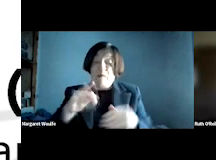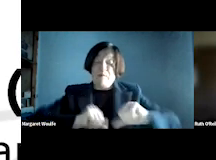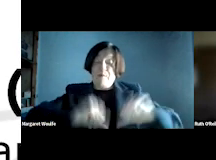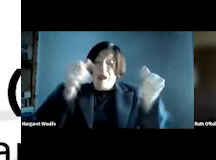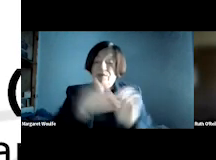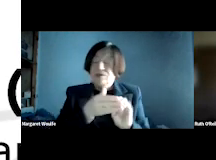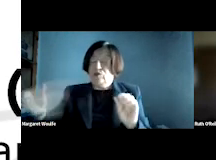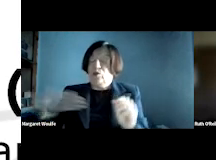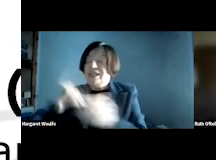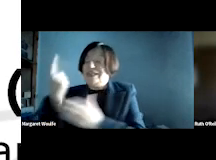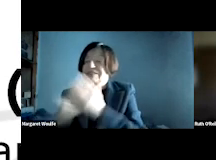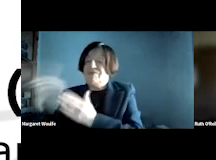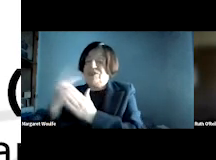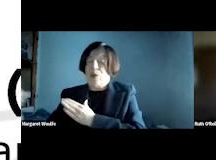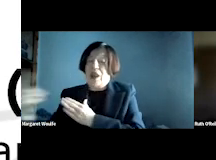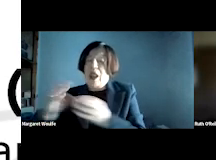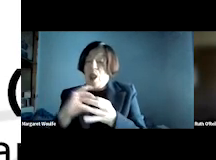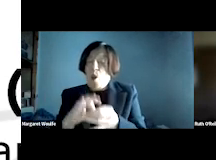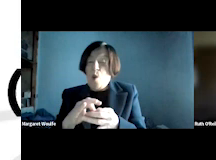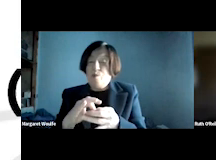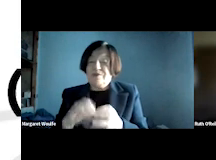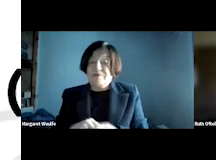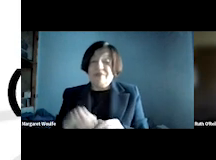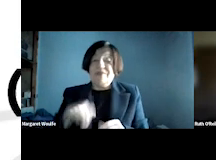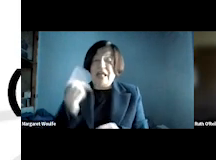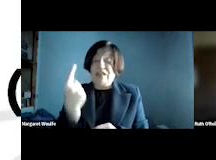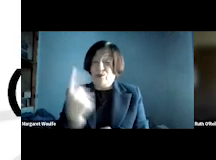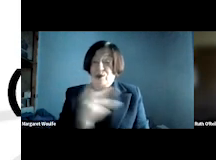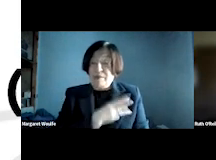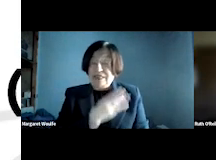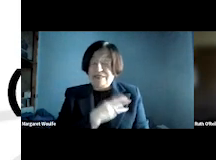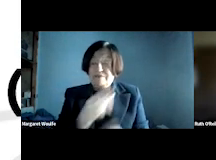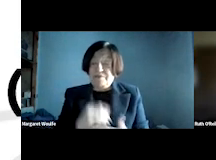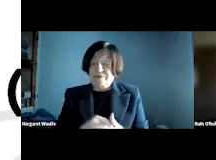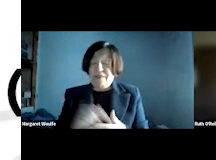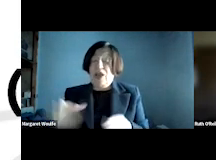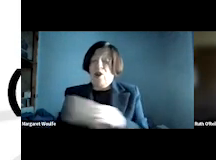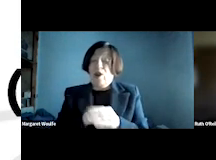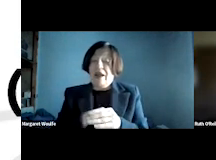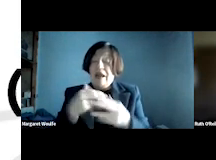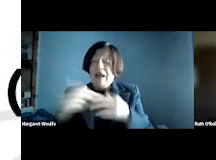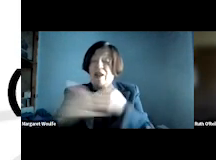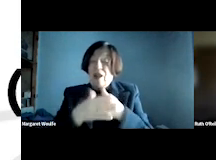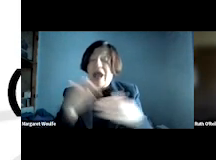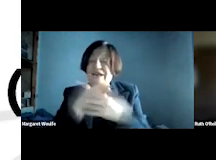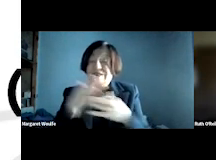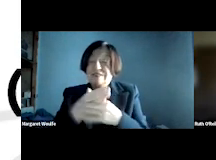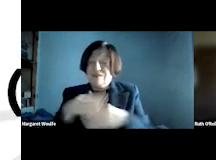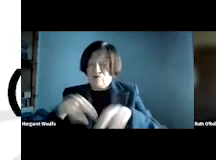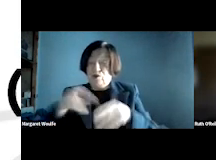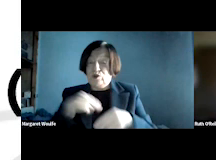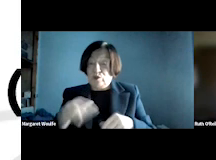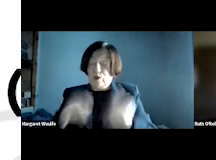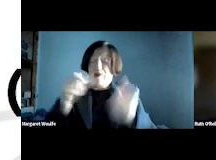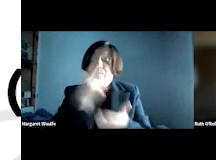to individual houses. And the next slide, please. It includes external access routes to dwellings,